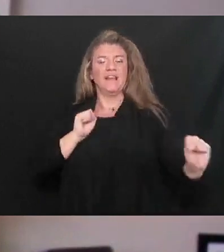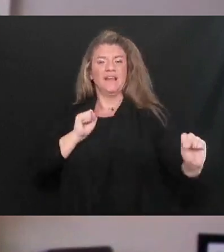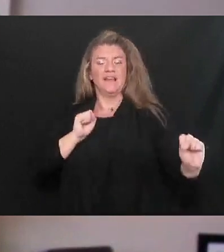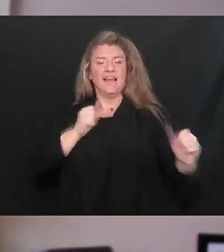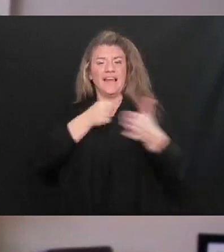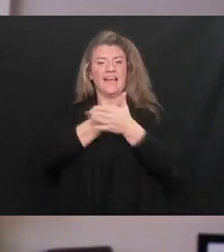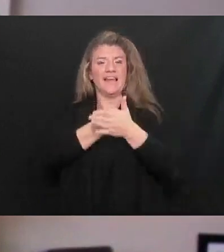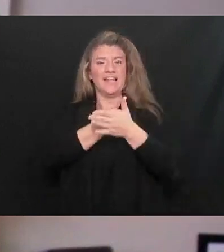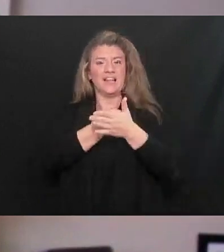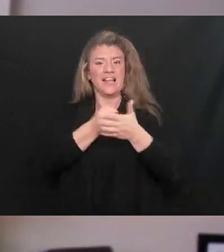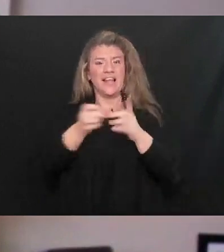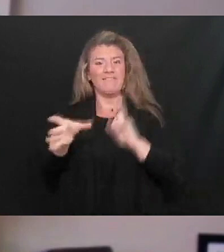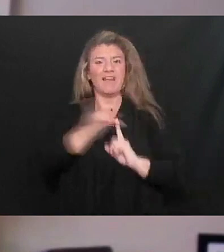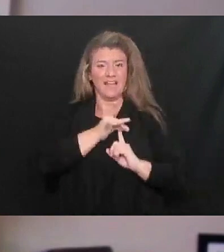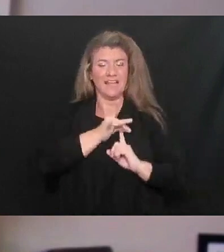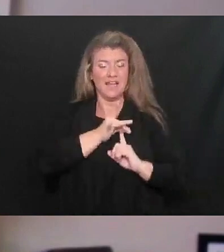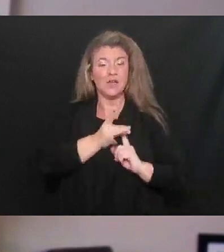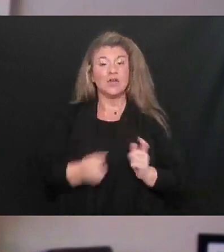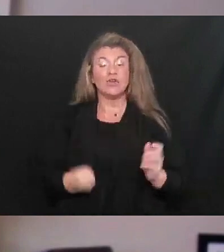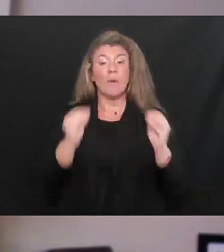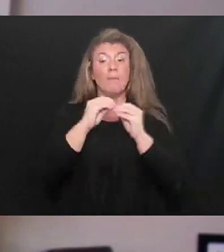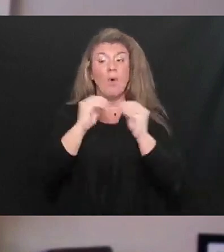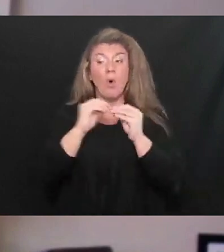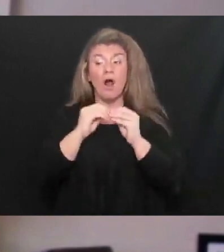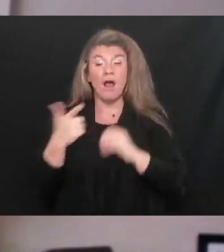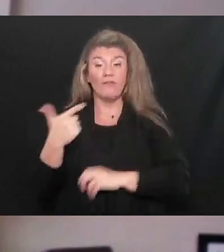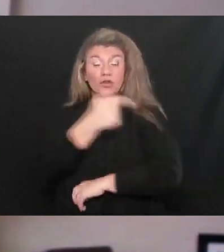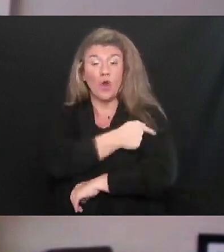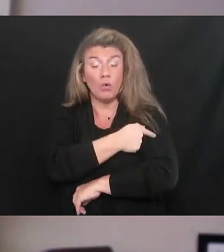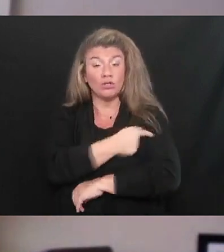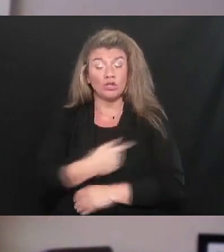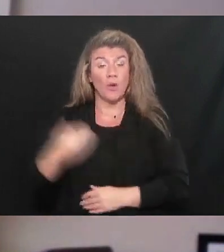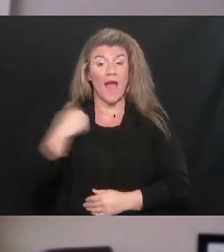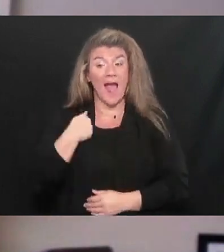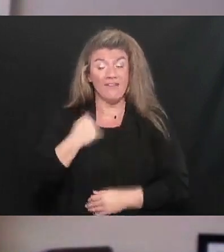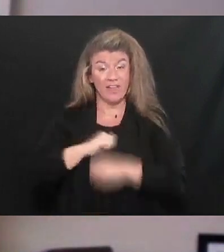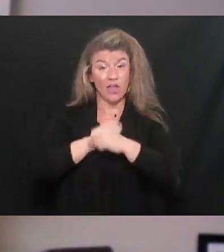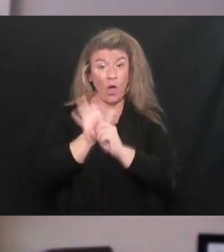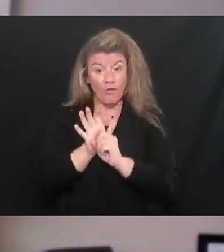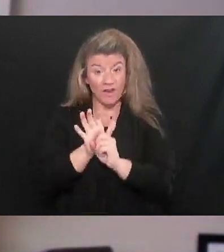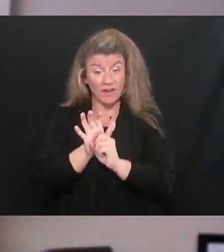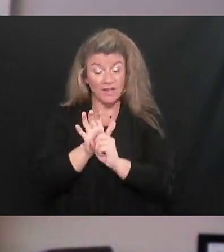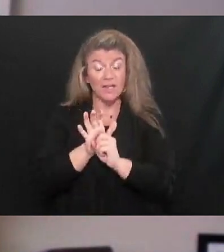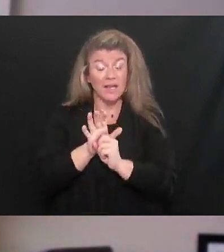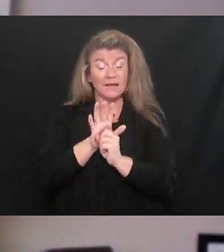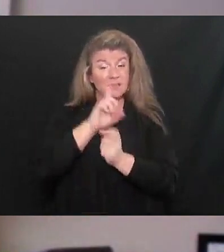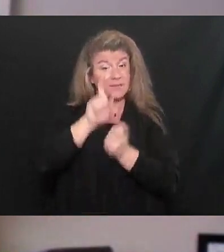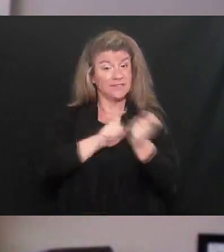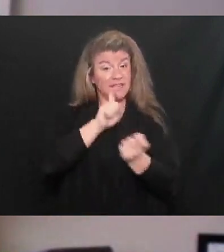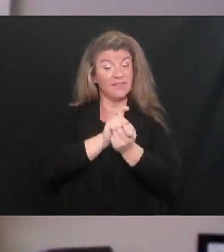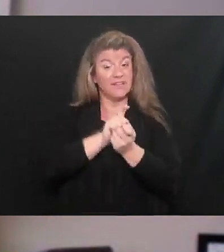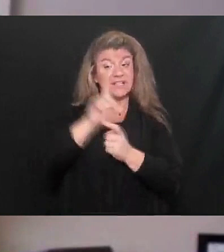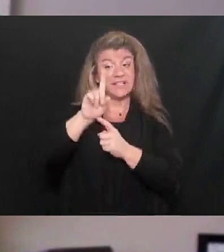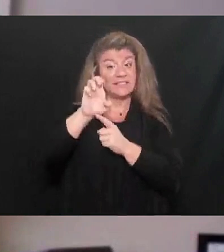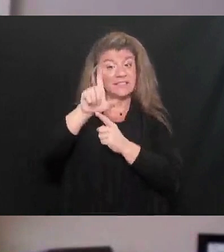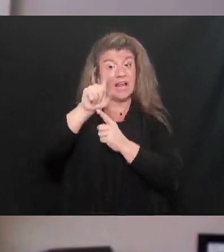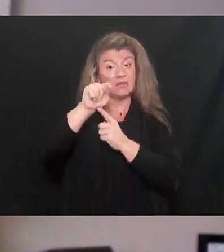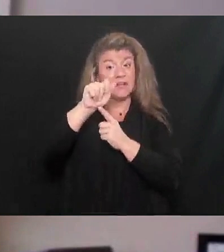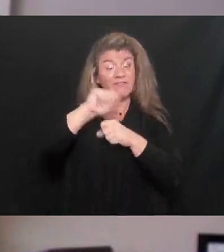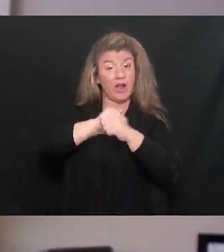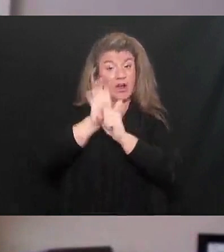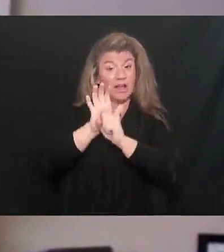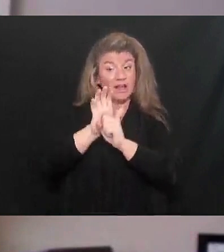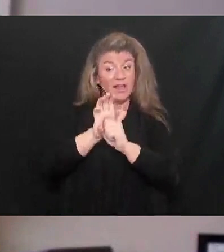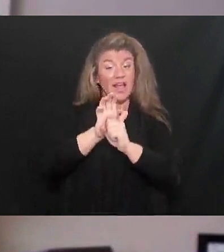more the dose of the infectious agent, COVID-19 in this setting, and particularly the Delta variant, which, as the governor said,